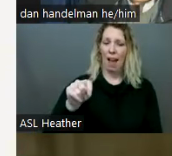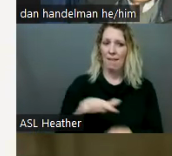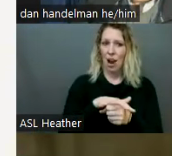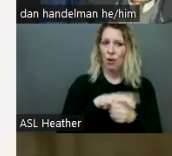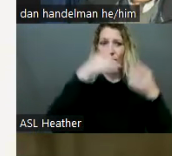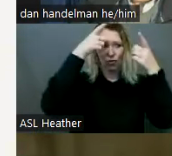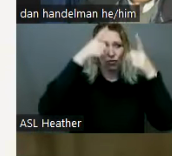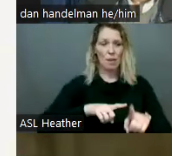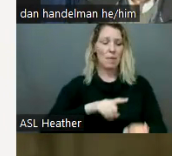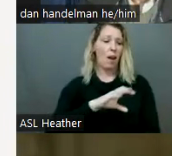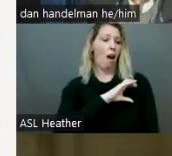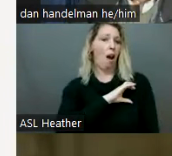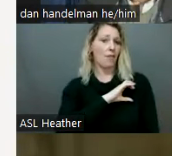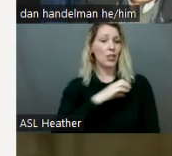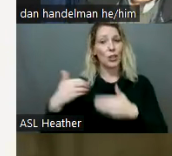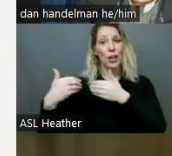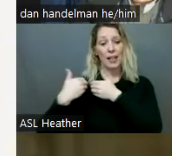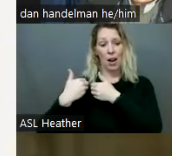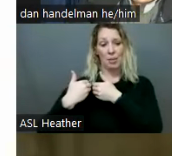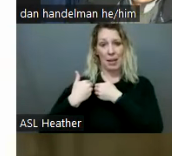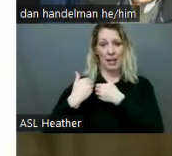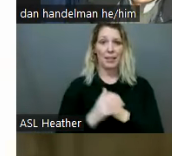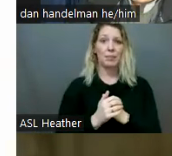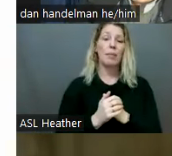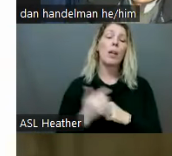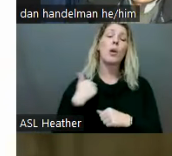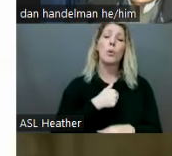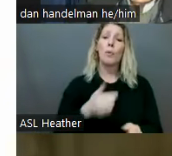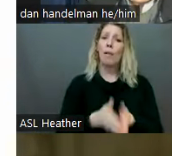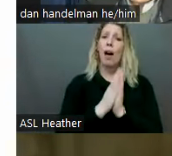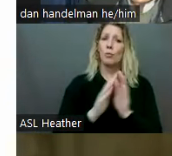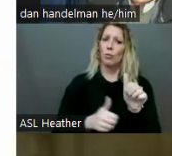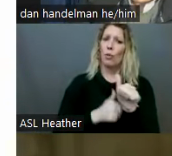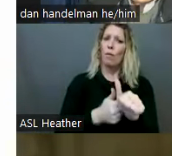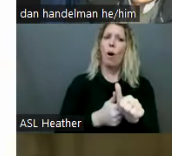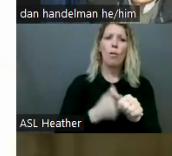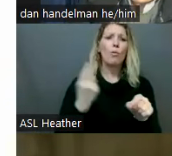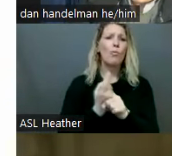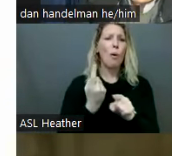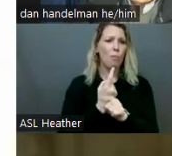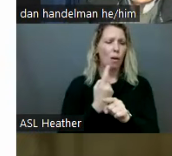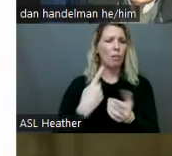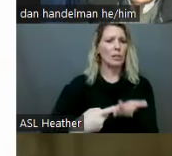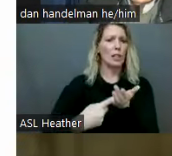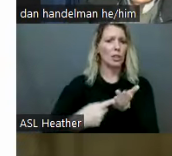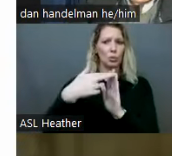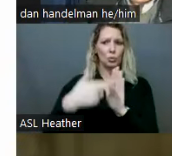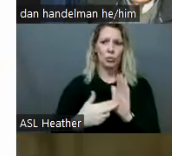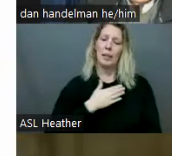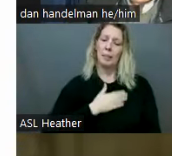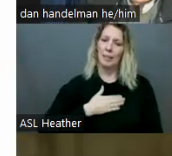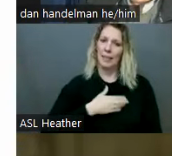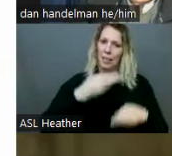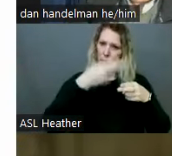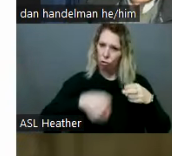on officer accountability. We ask you to follow our normal discussion rules. Please be brief